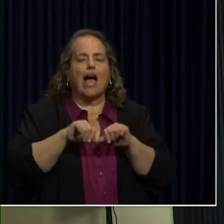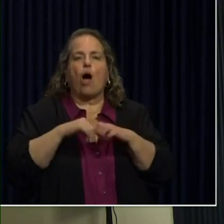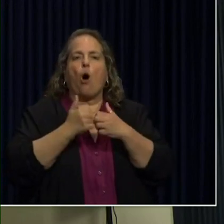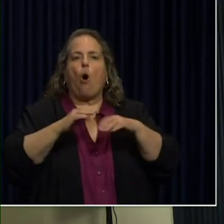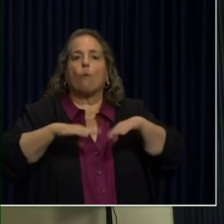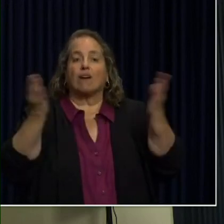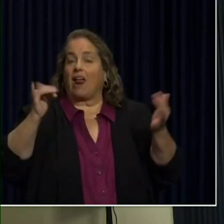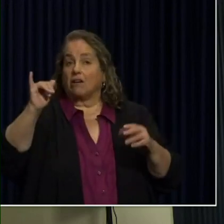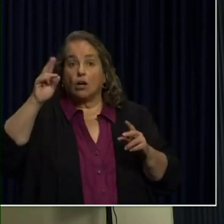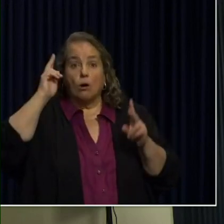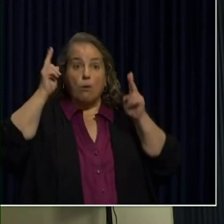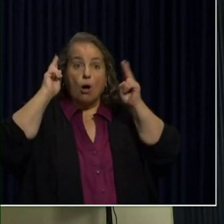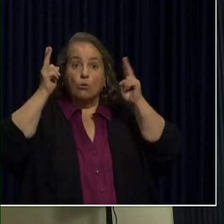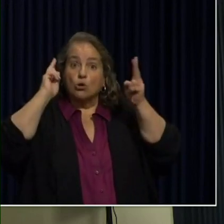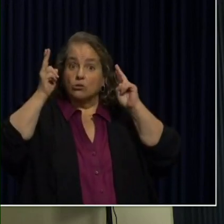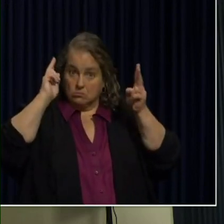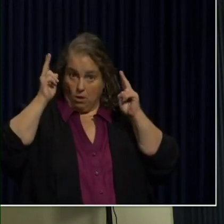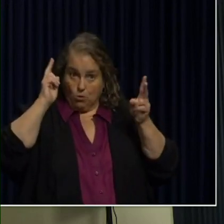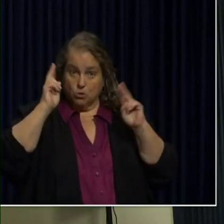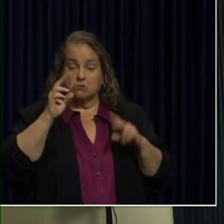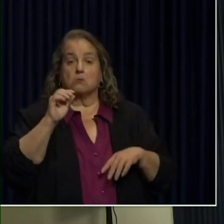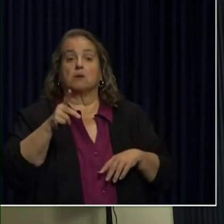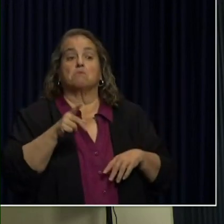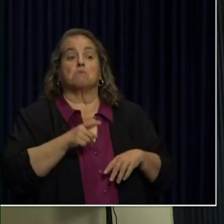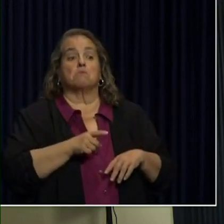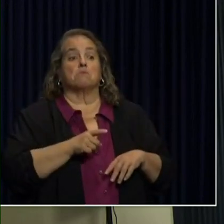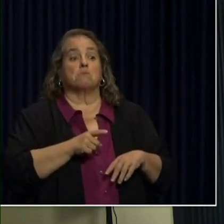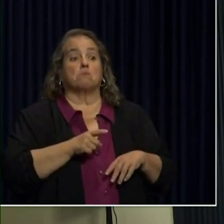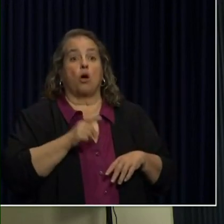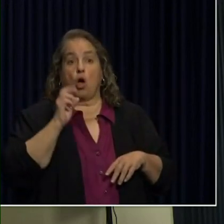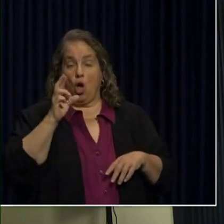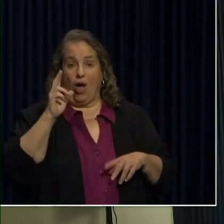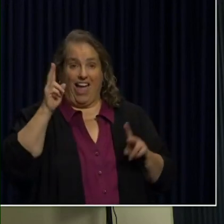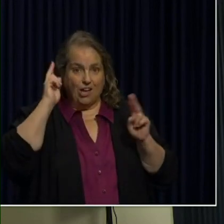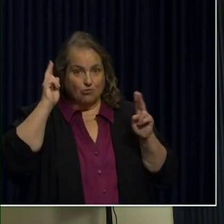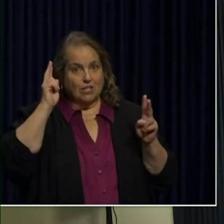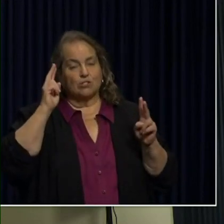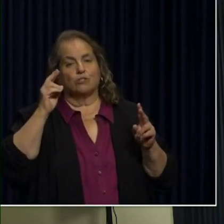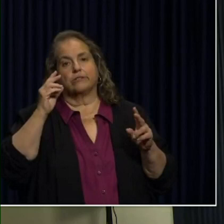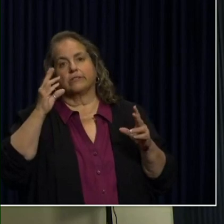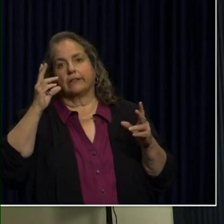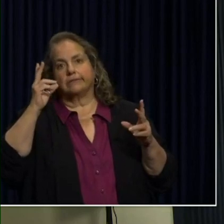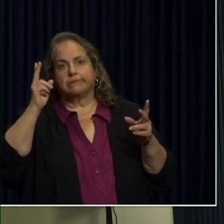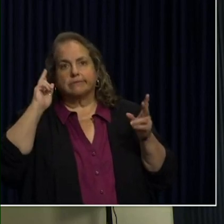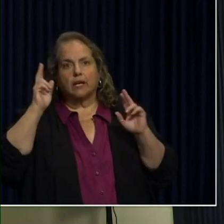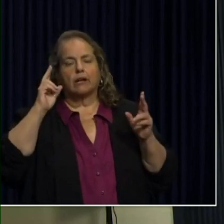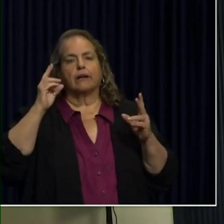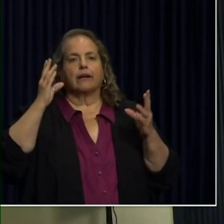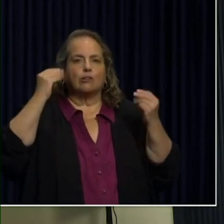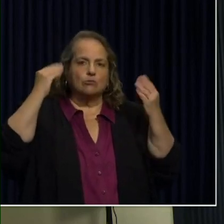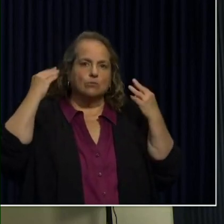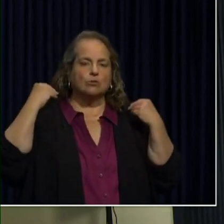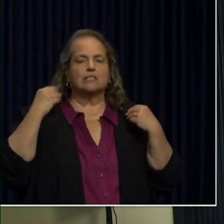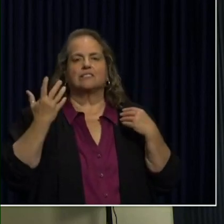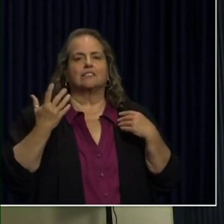barbers, where there is or hairdressers or salons. My wife would have